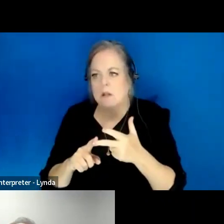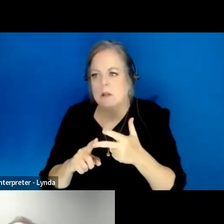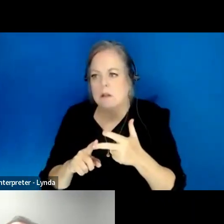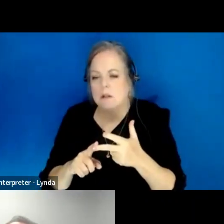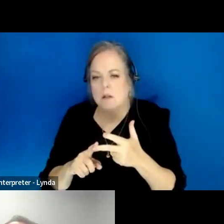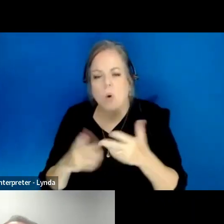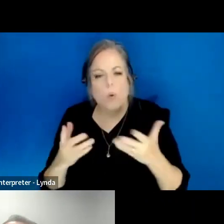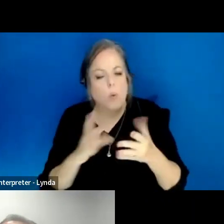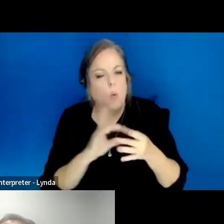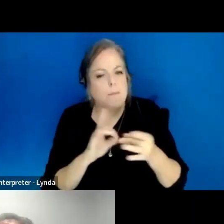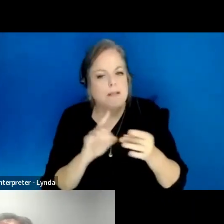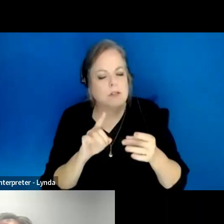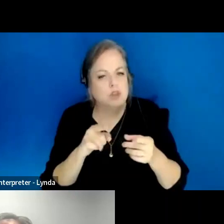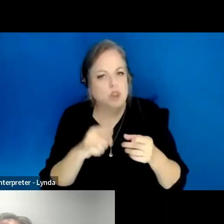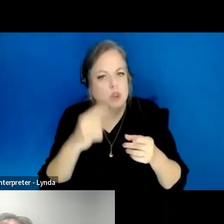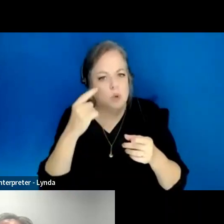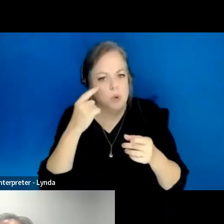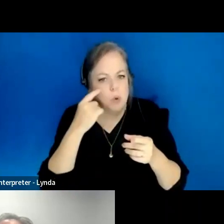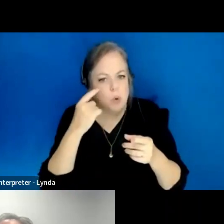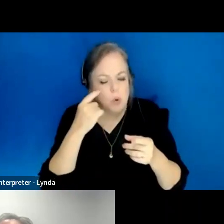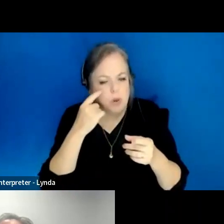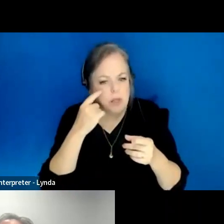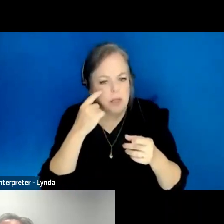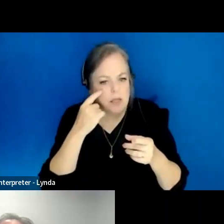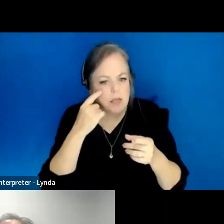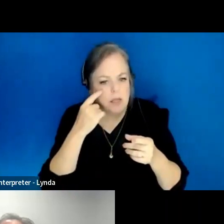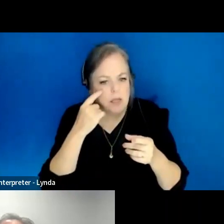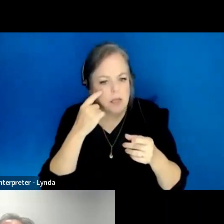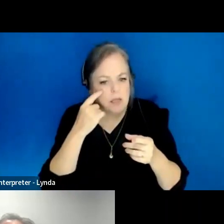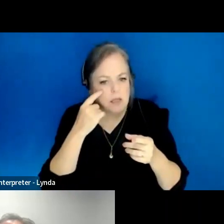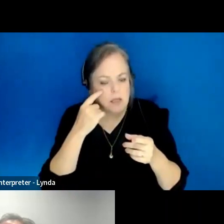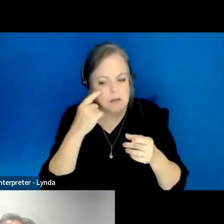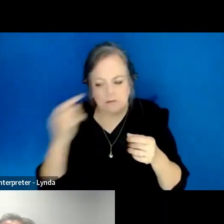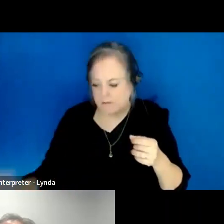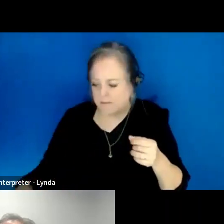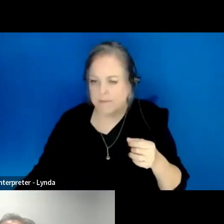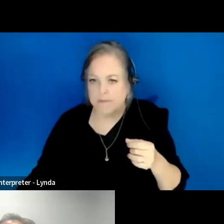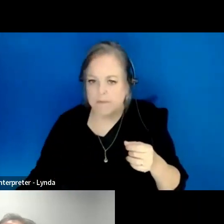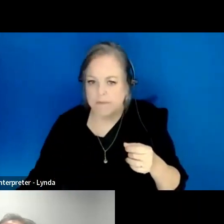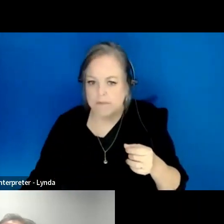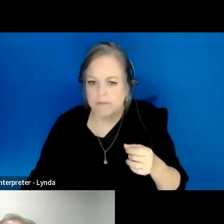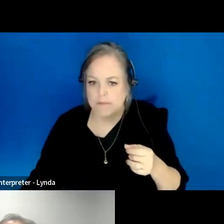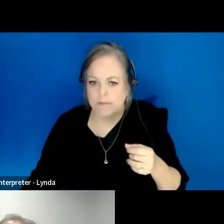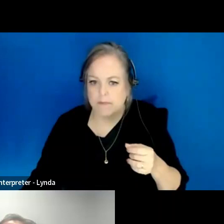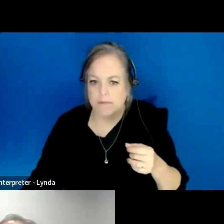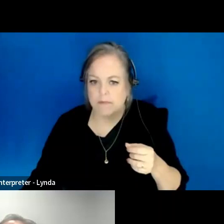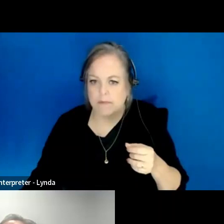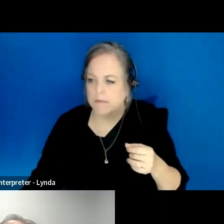you think best resonate with people who are vax hesitant to or fatigued?